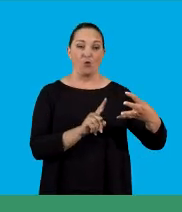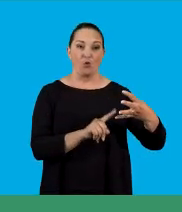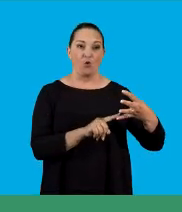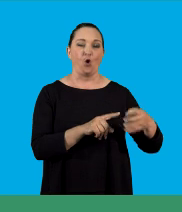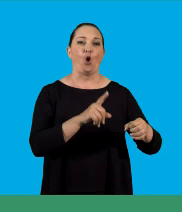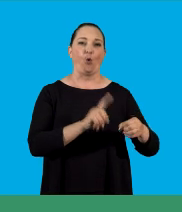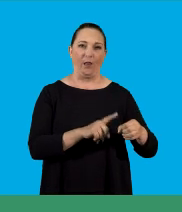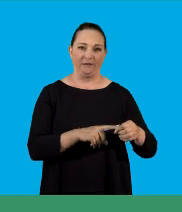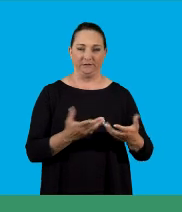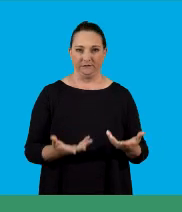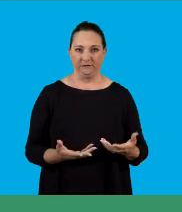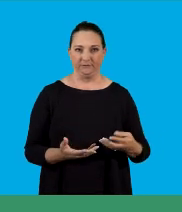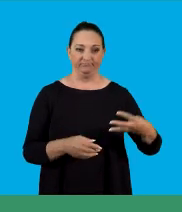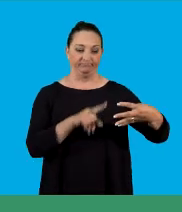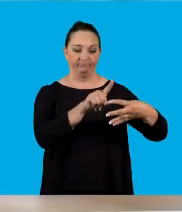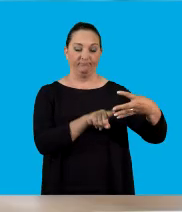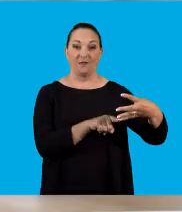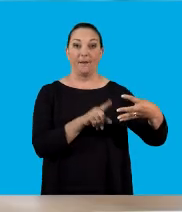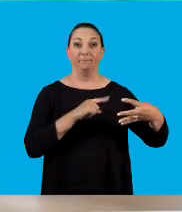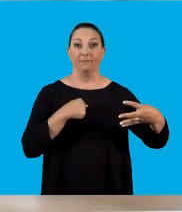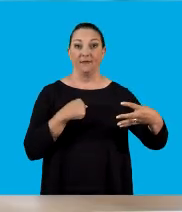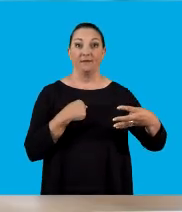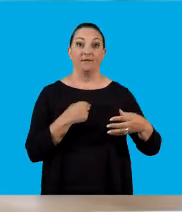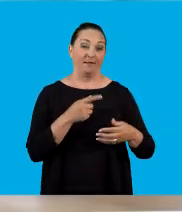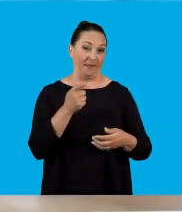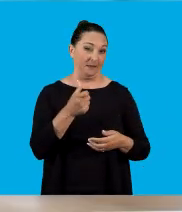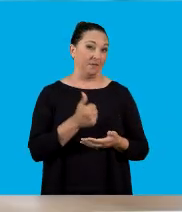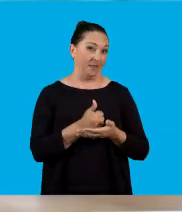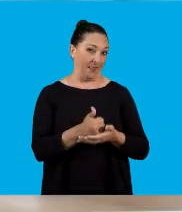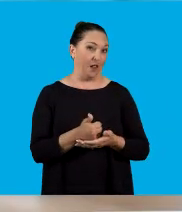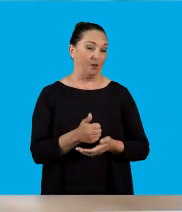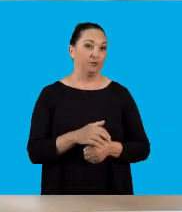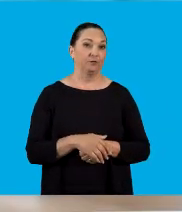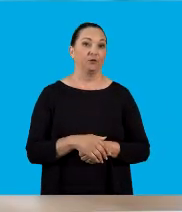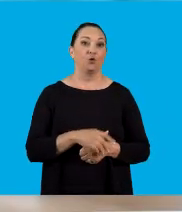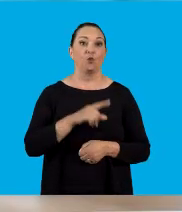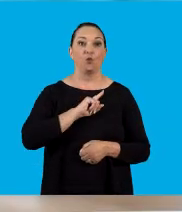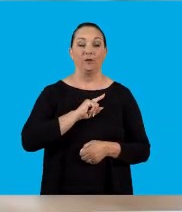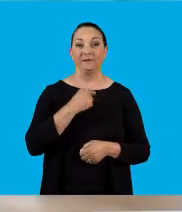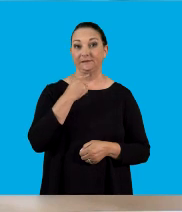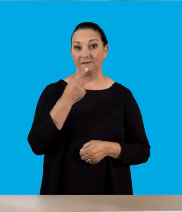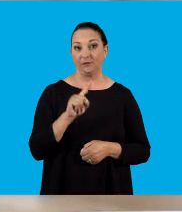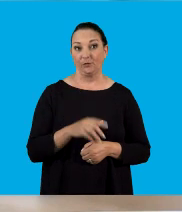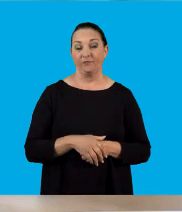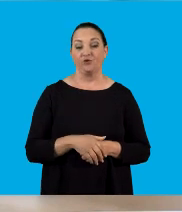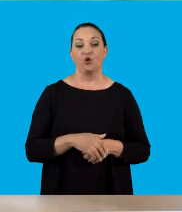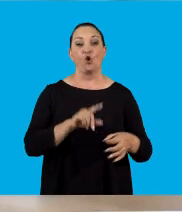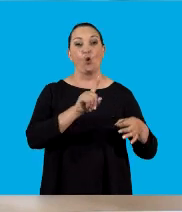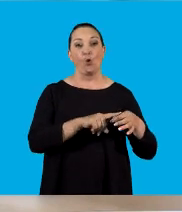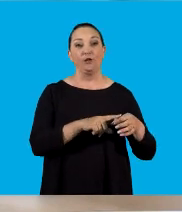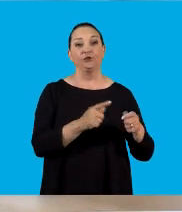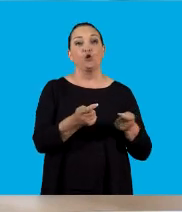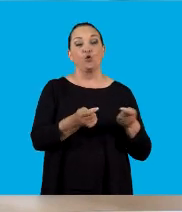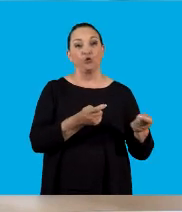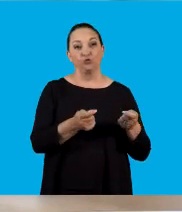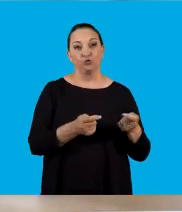option D, quality? As I said, I gave you a hint in the first or the other slide. I said there is